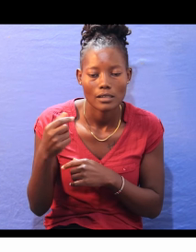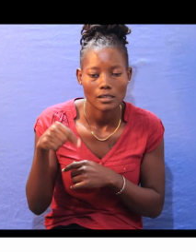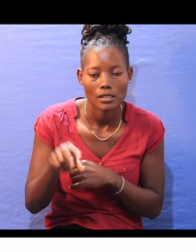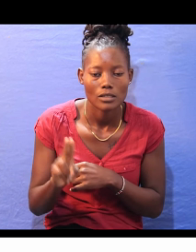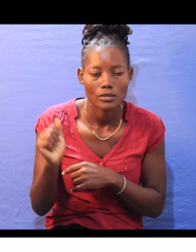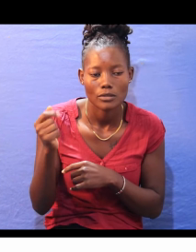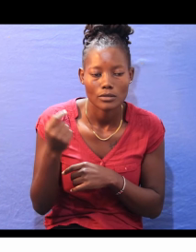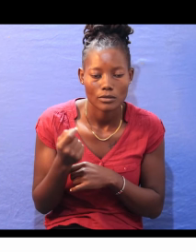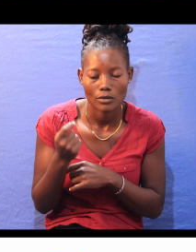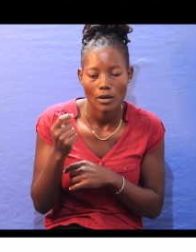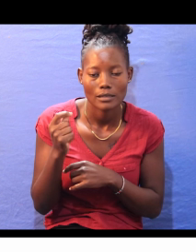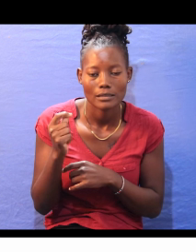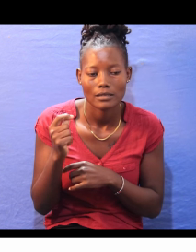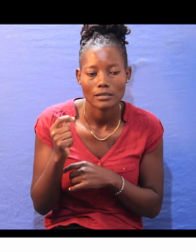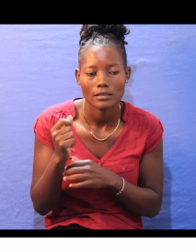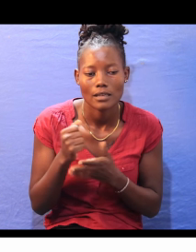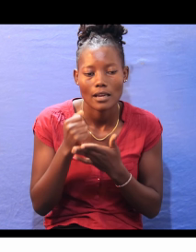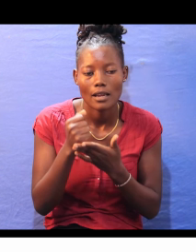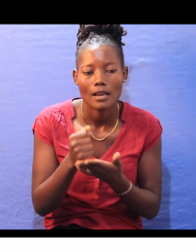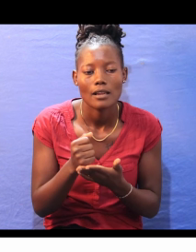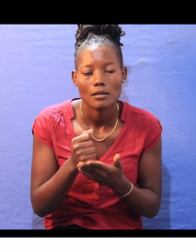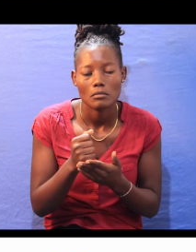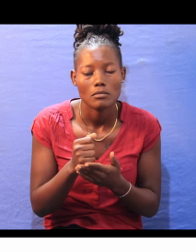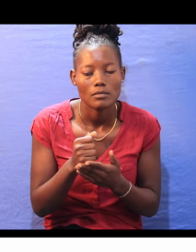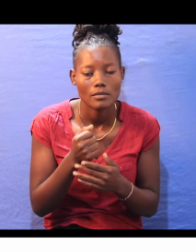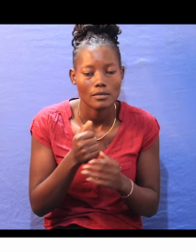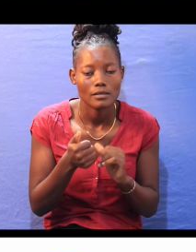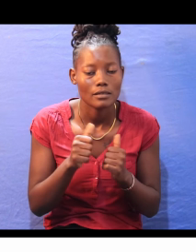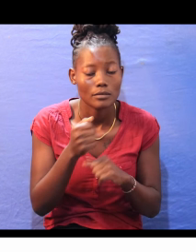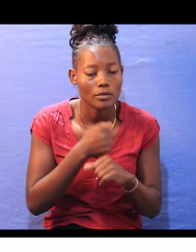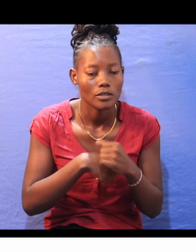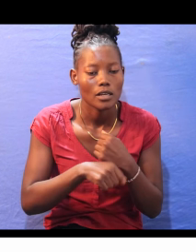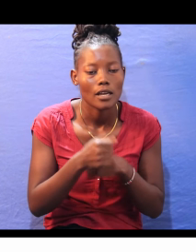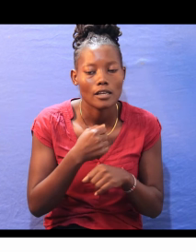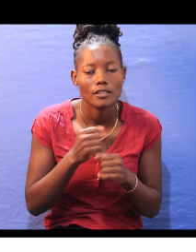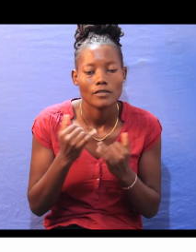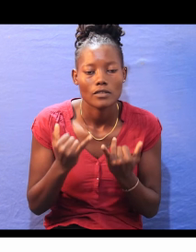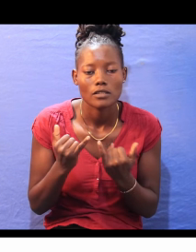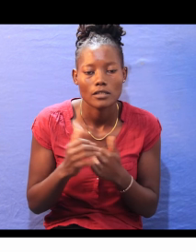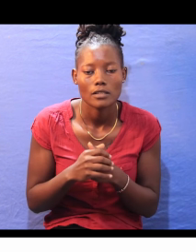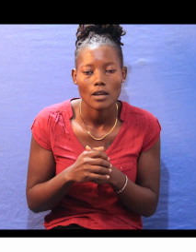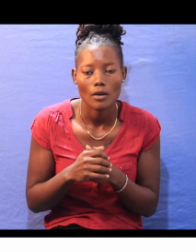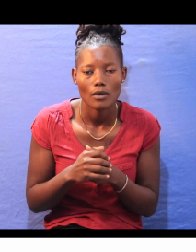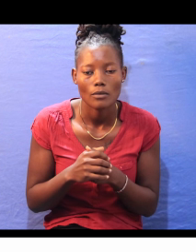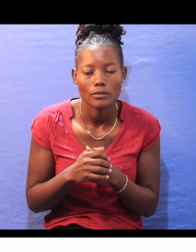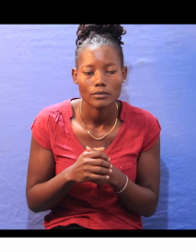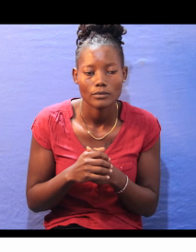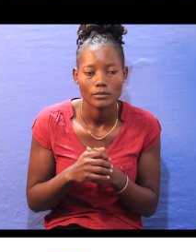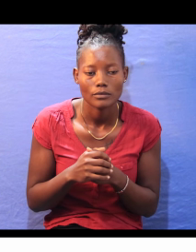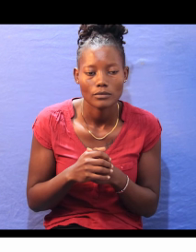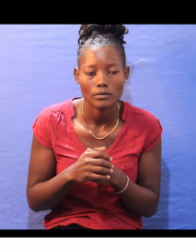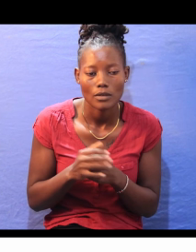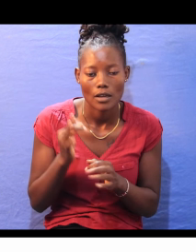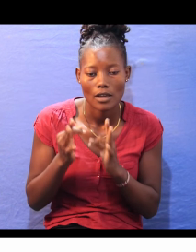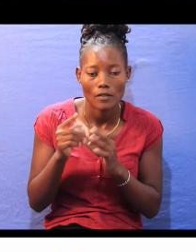more than that may not help us in that sporting activity. Just like, so in weightlifting, if you can